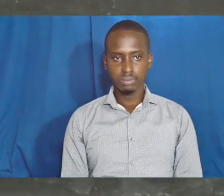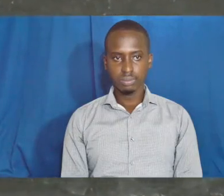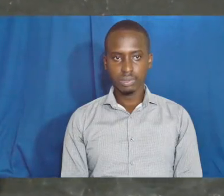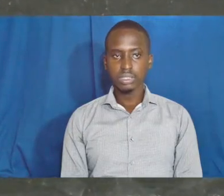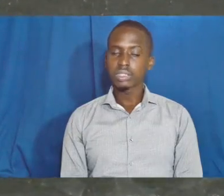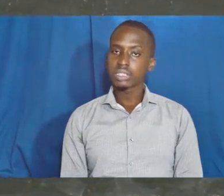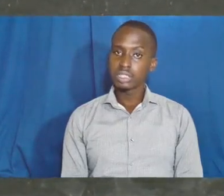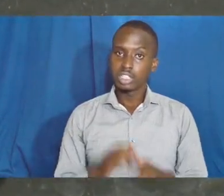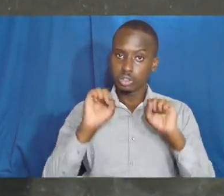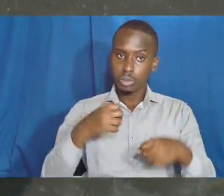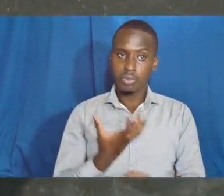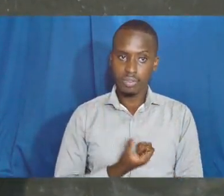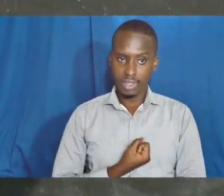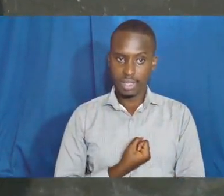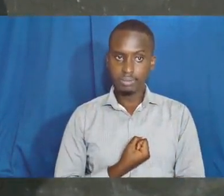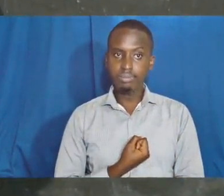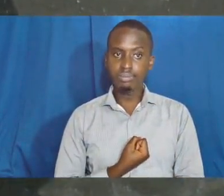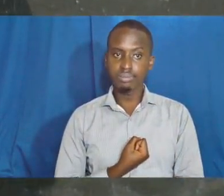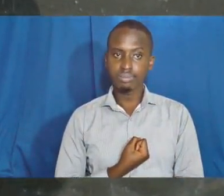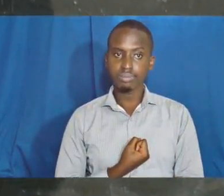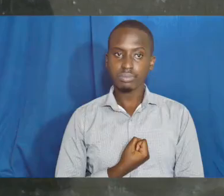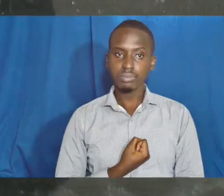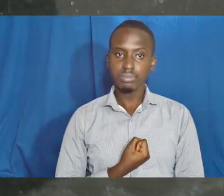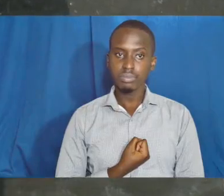that contains